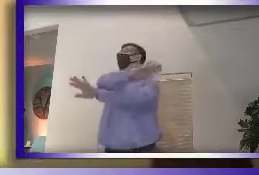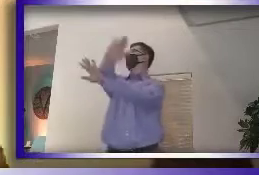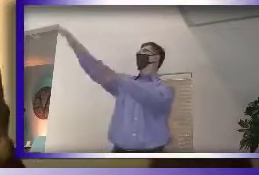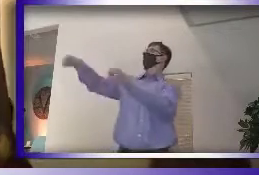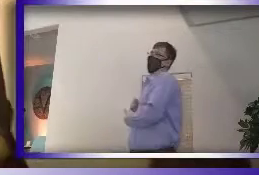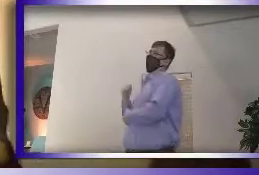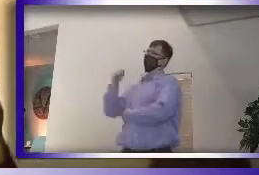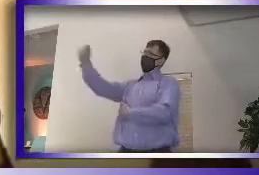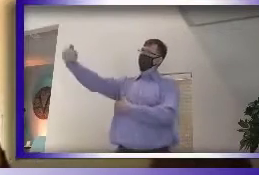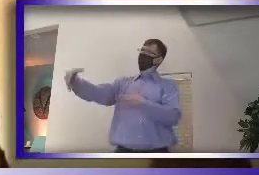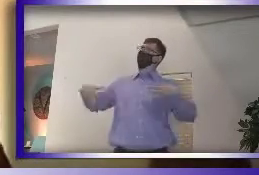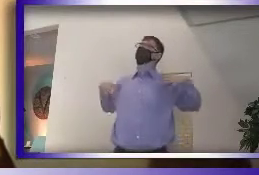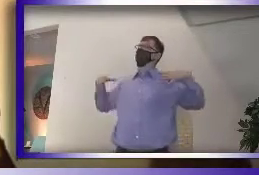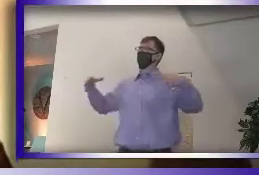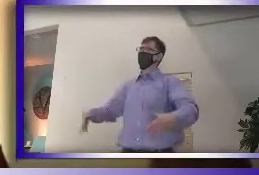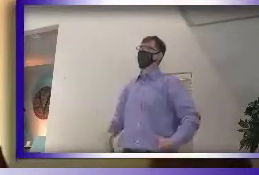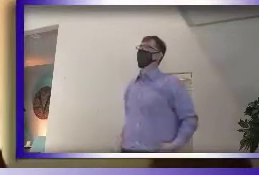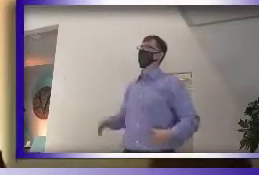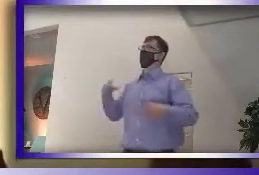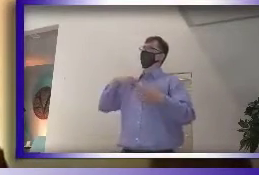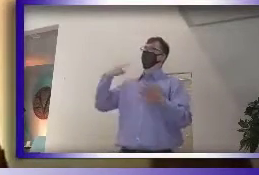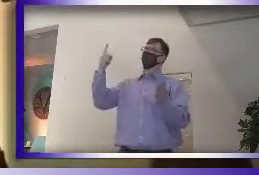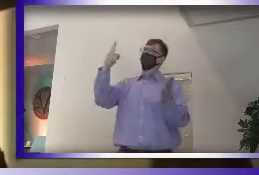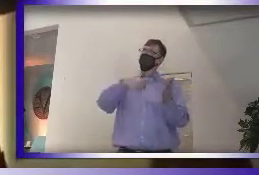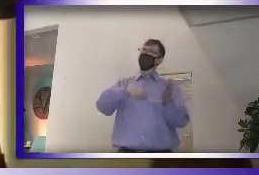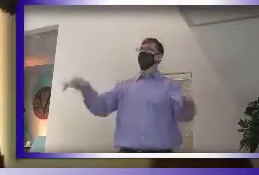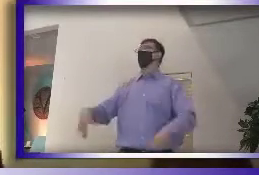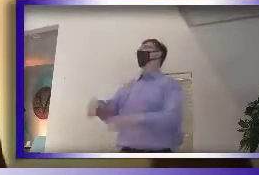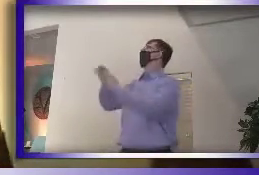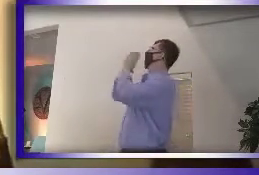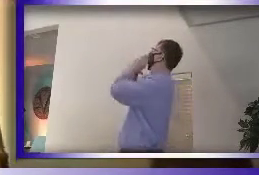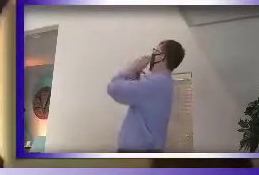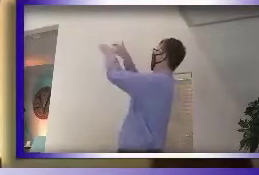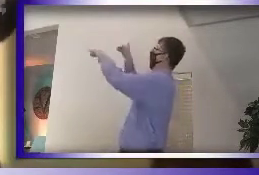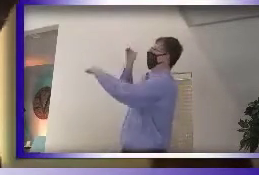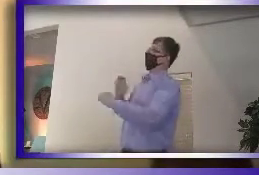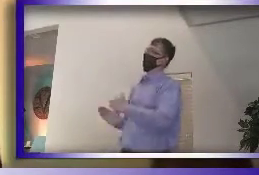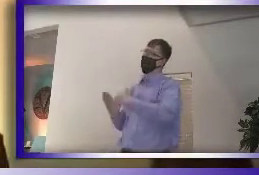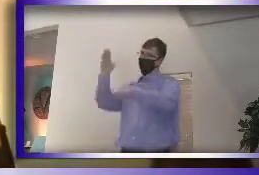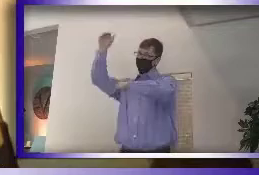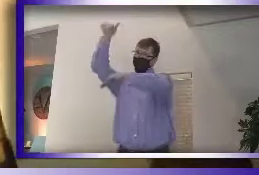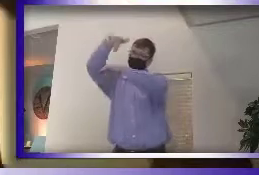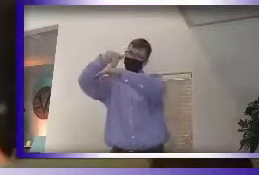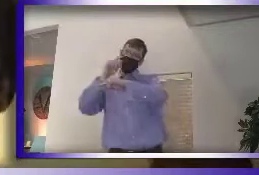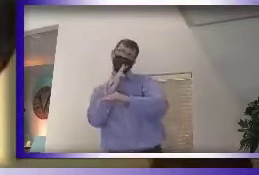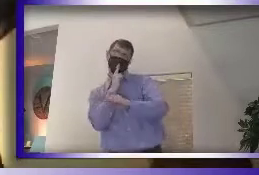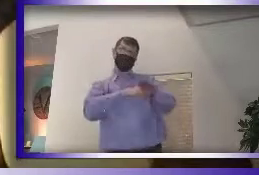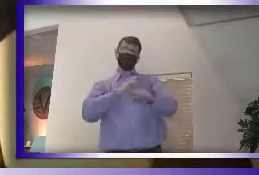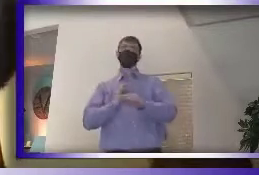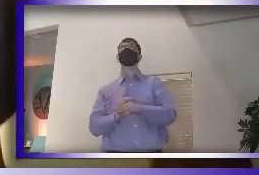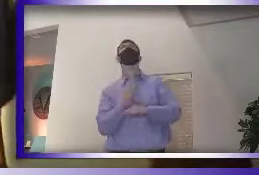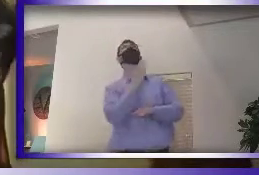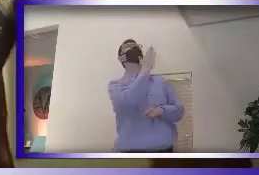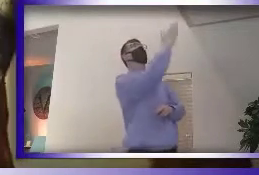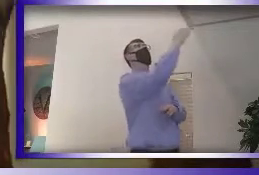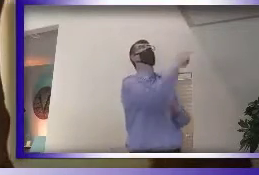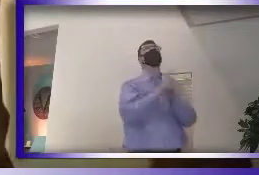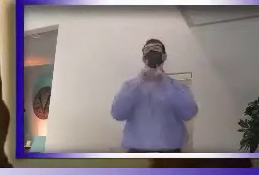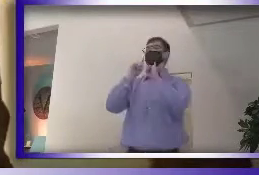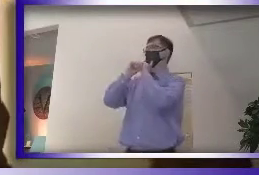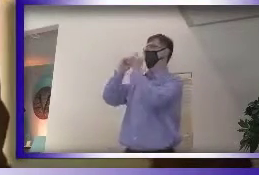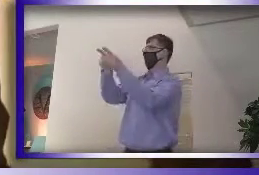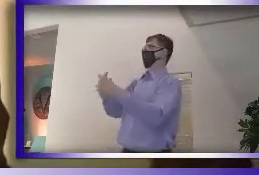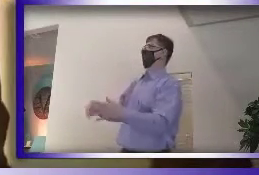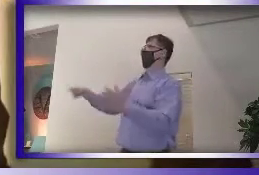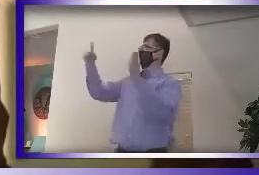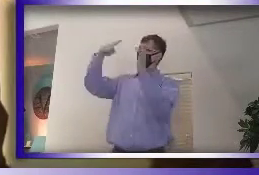use, say their names and say it knowing the meaning of the symbol that